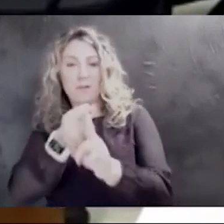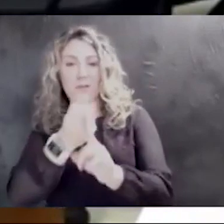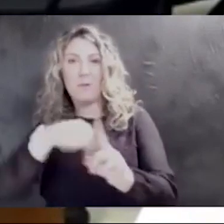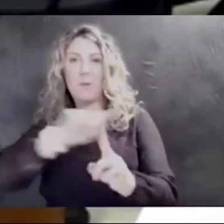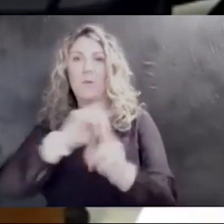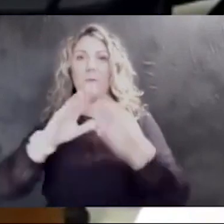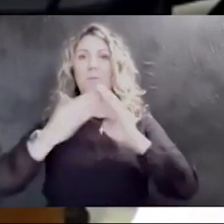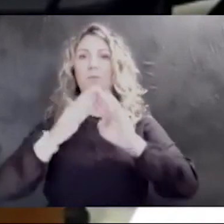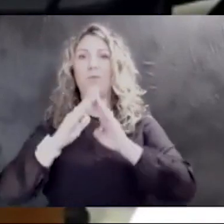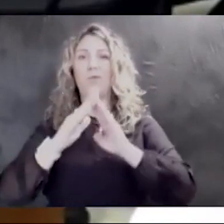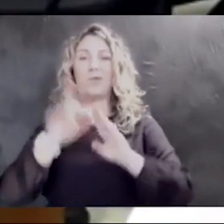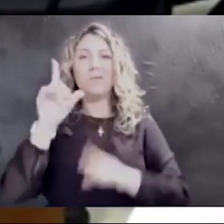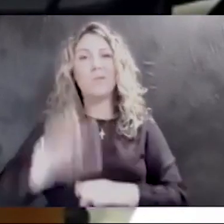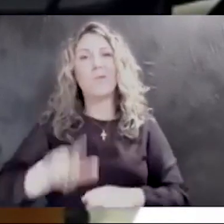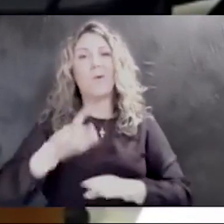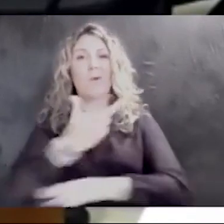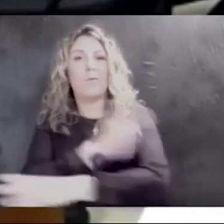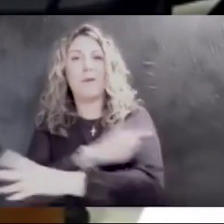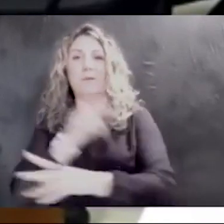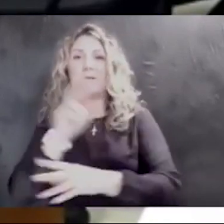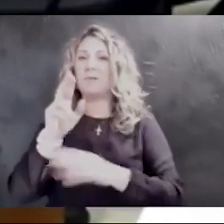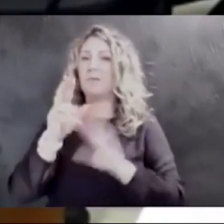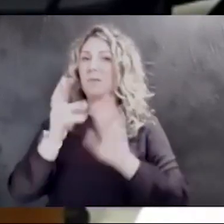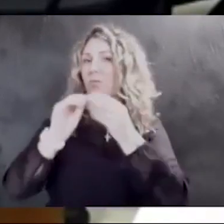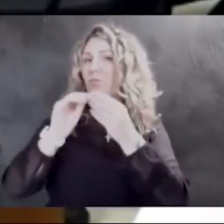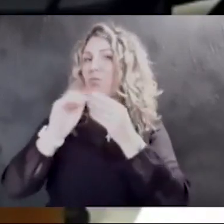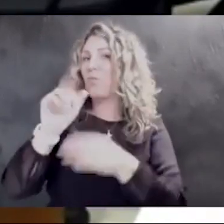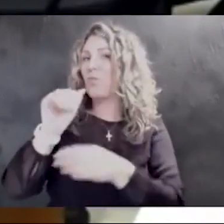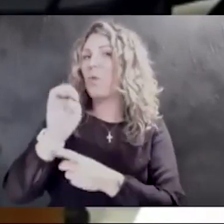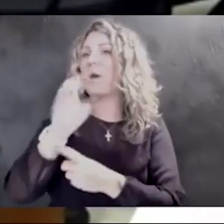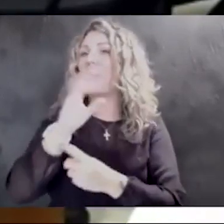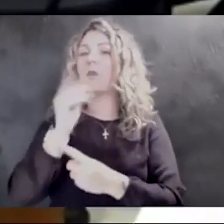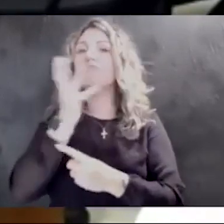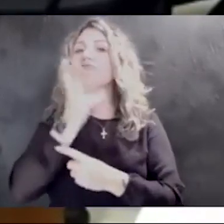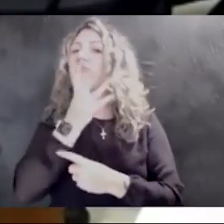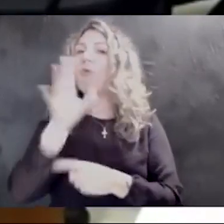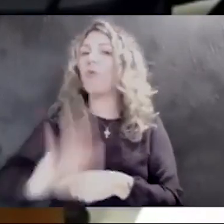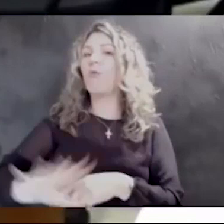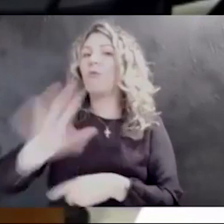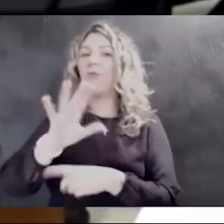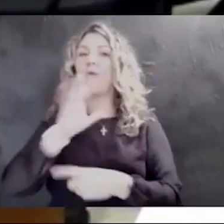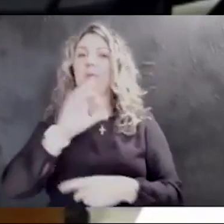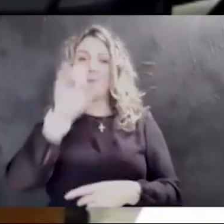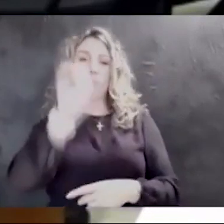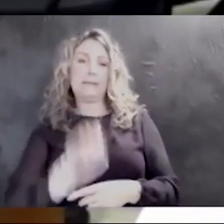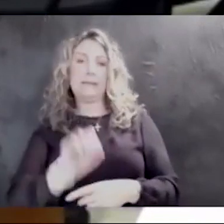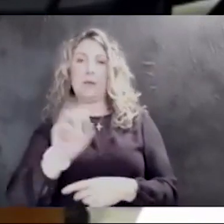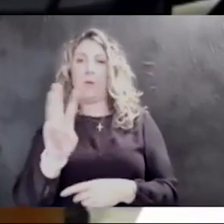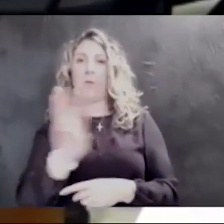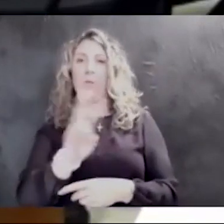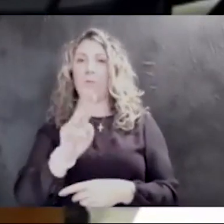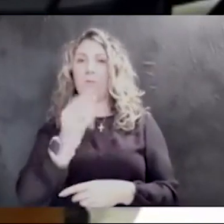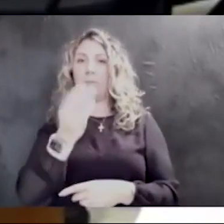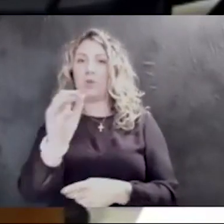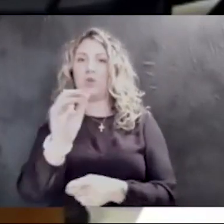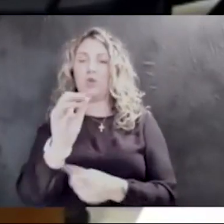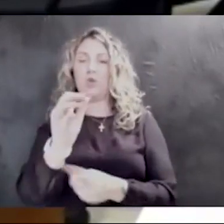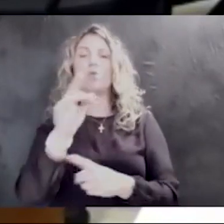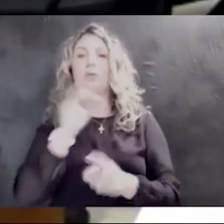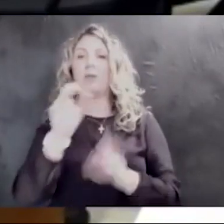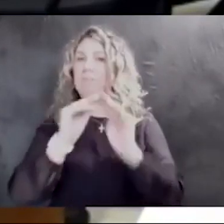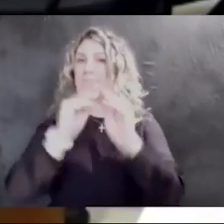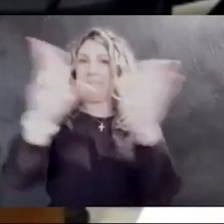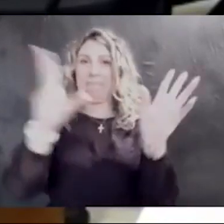rates. We know that the rural areas have lower rates, and in southwest Missouri is a clear example of that.